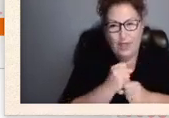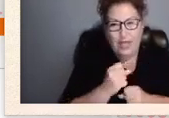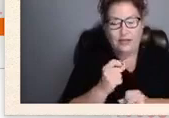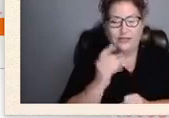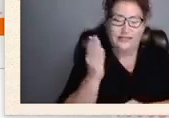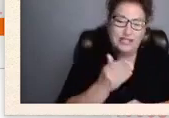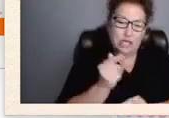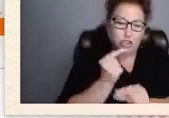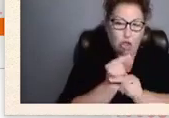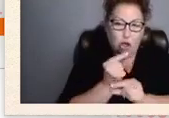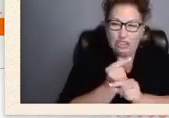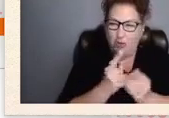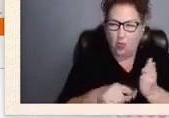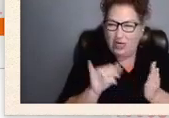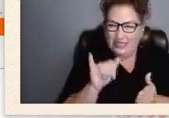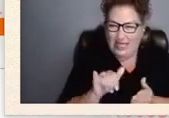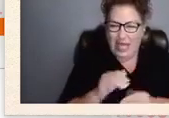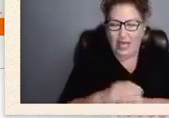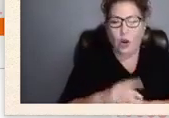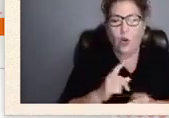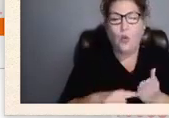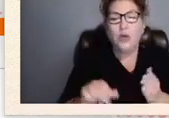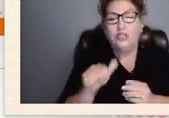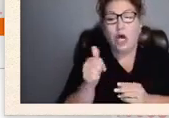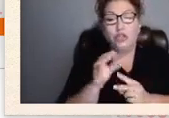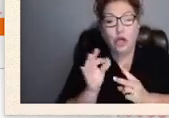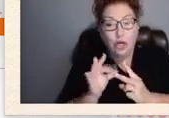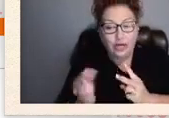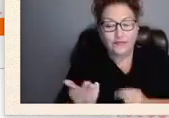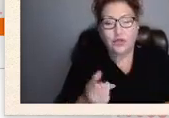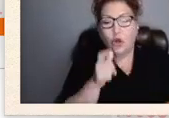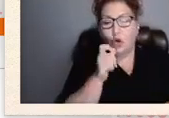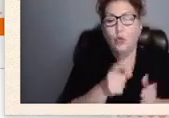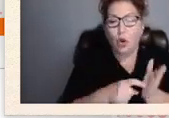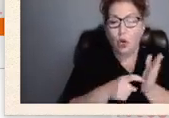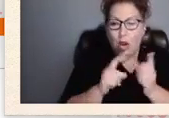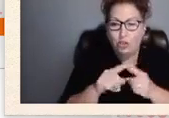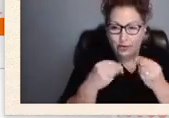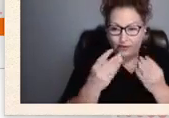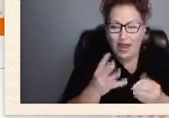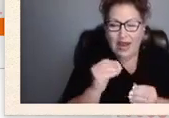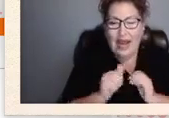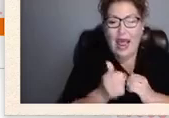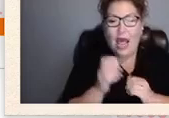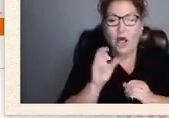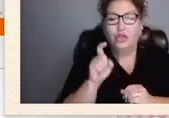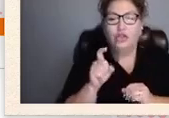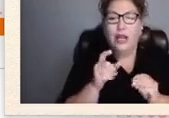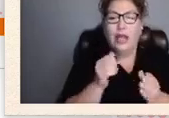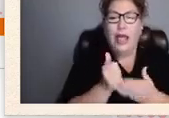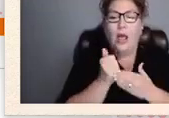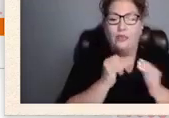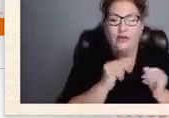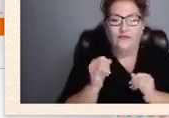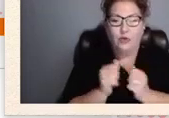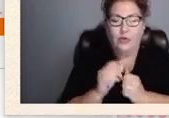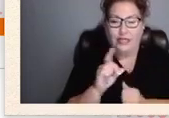is, what the alternatives are, who are required to provide them, and how they should help the individual with a disability